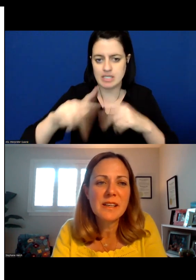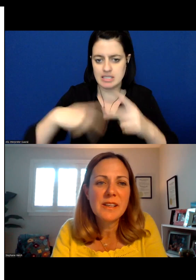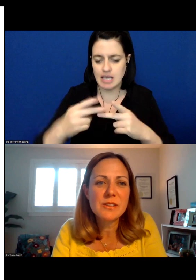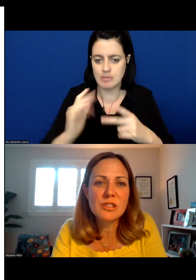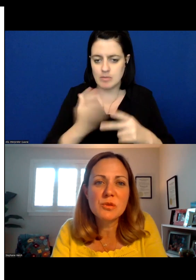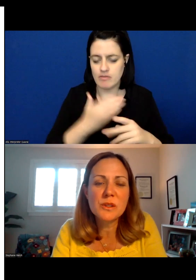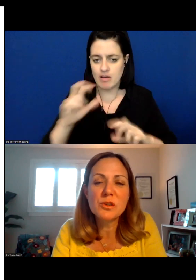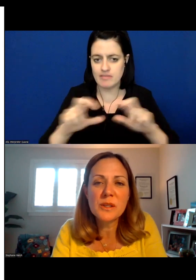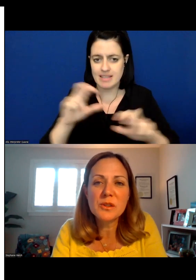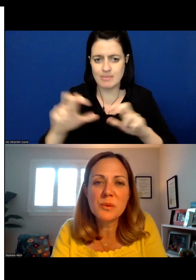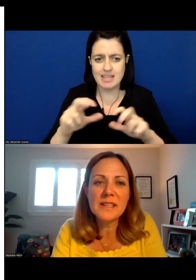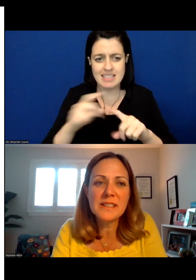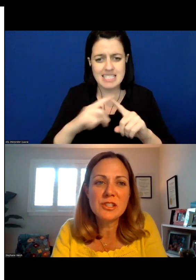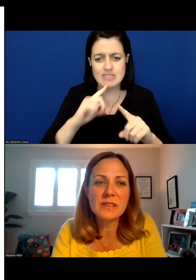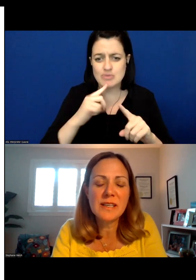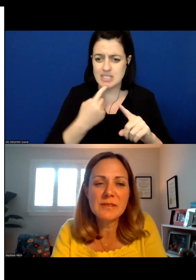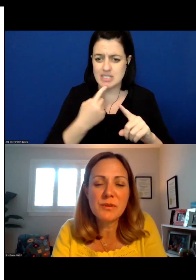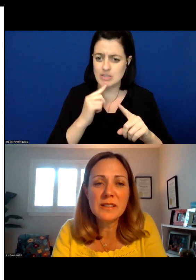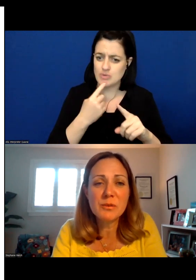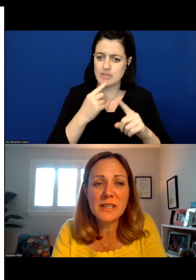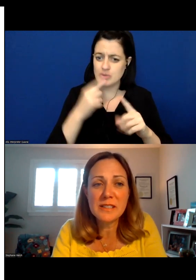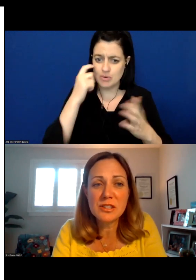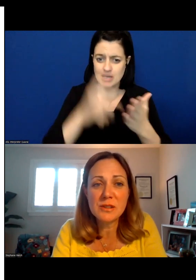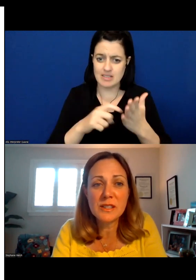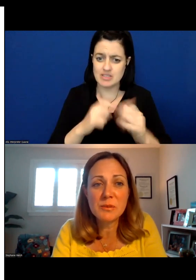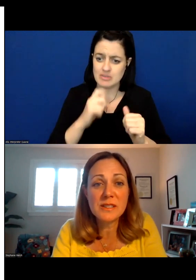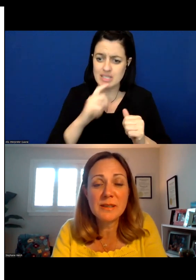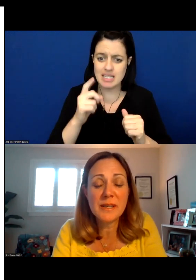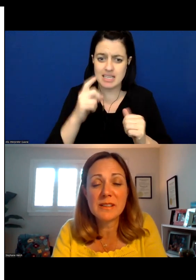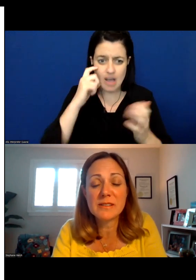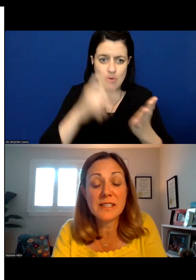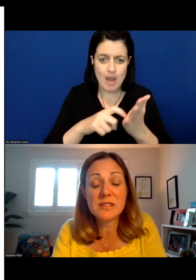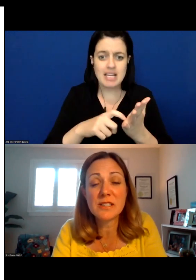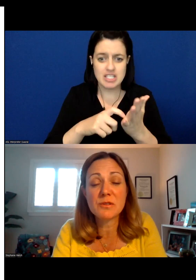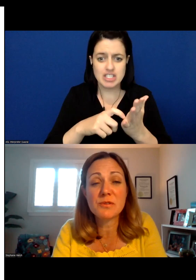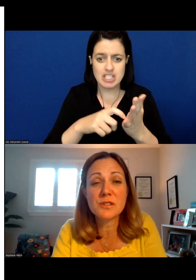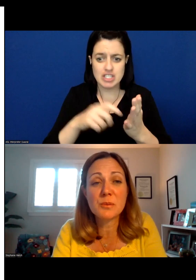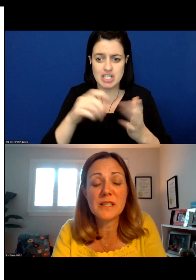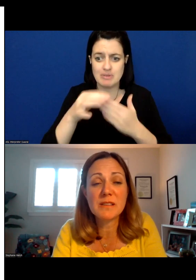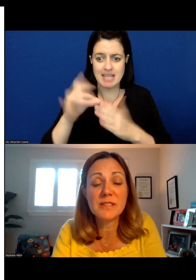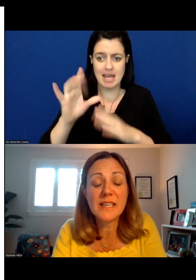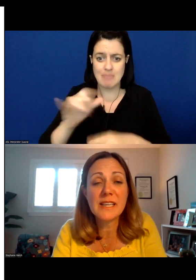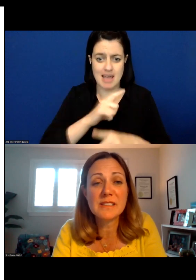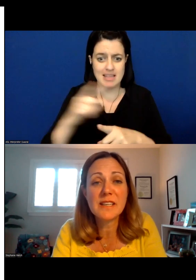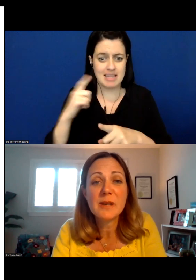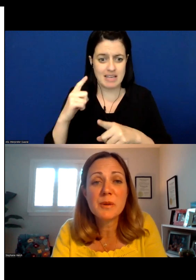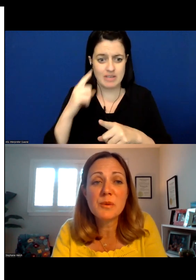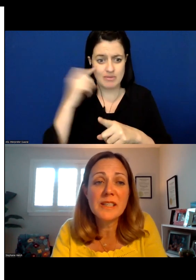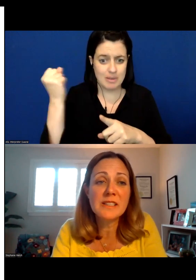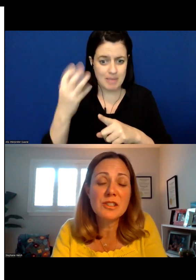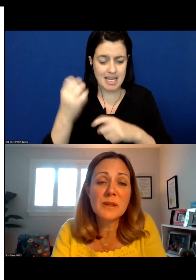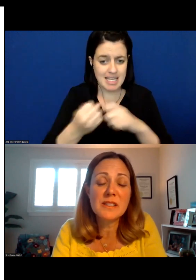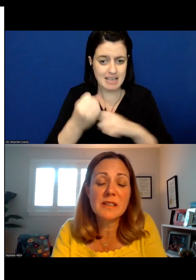think there's just a real critical recognition, frankly, a recognition that really was led by the legislature for so many decades,